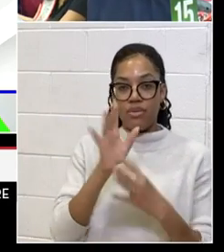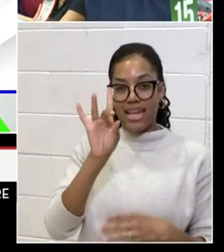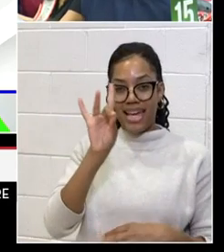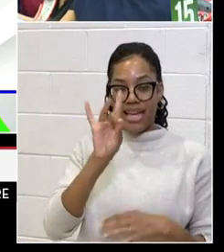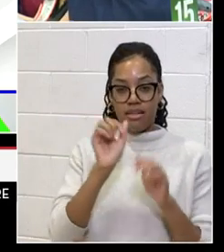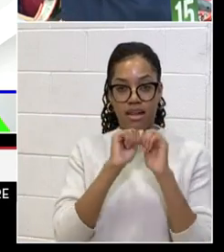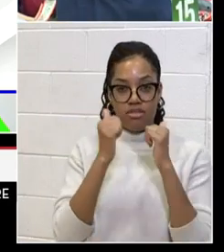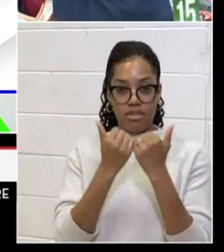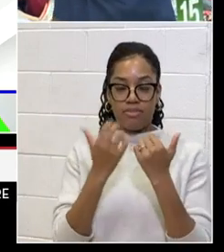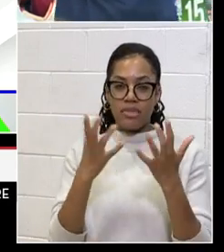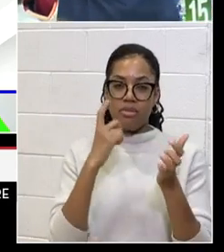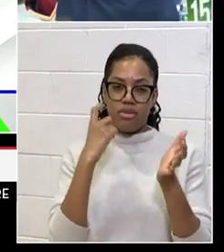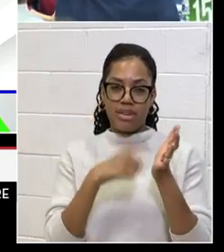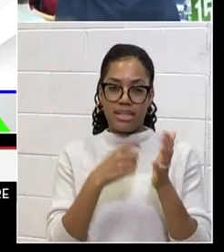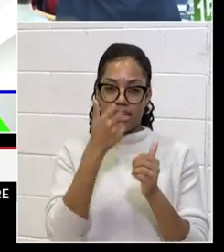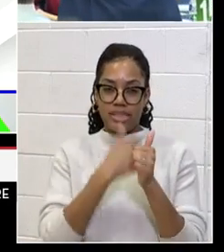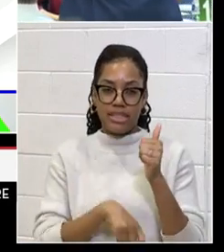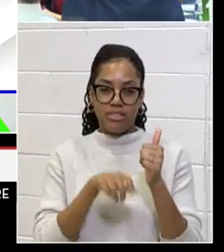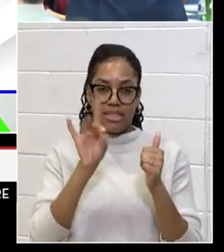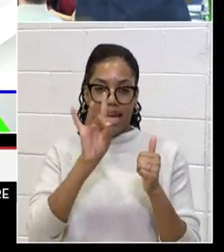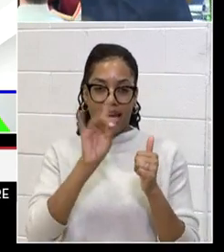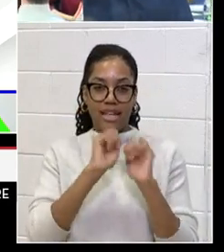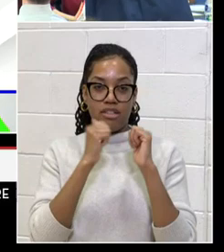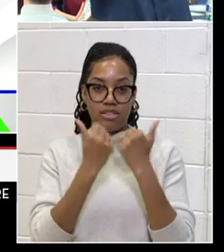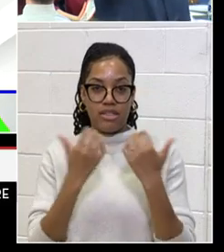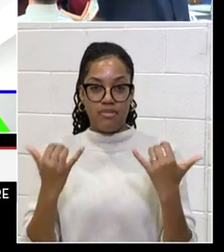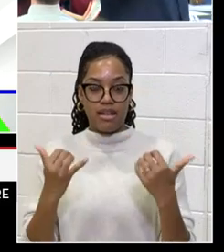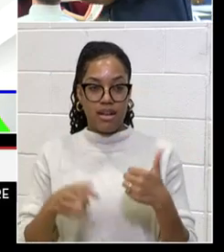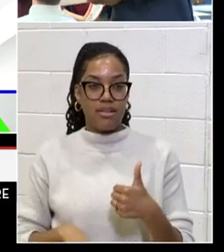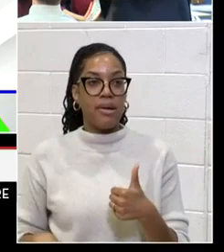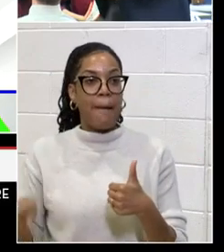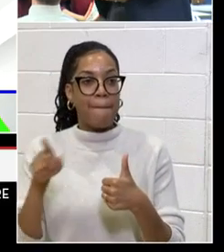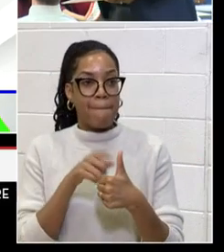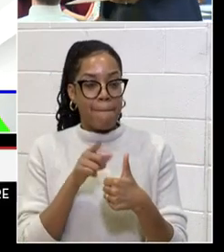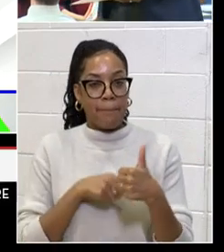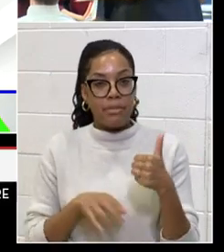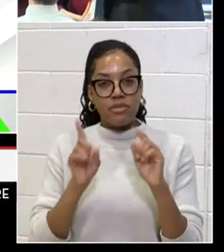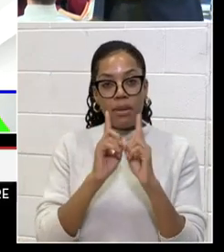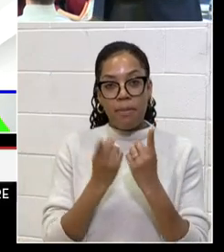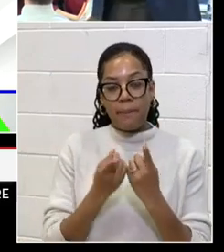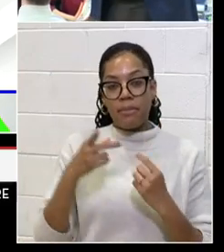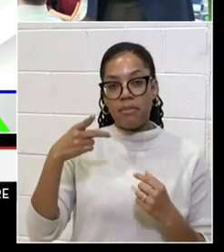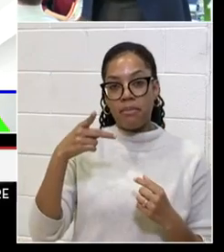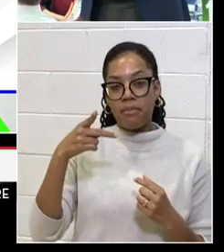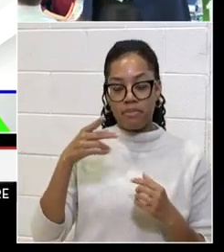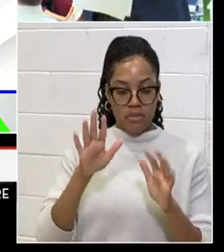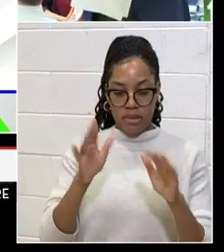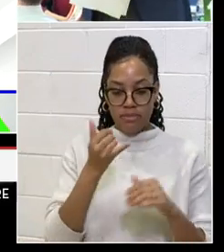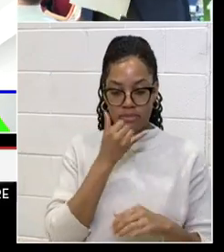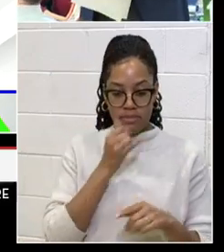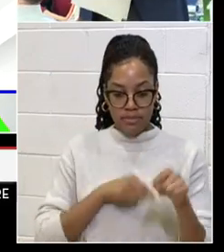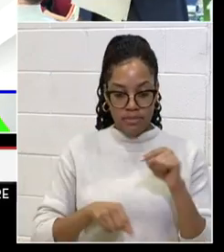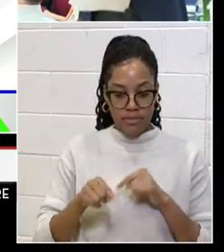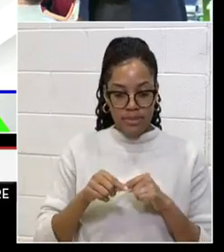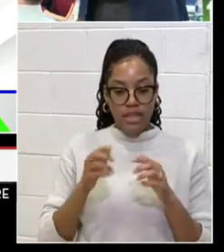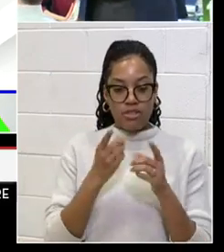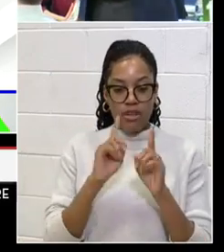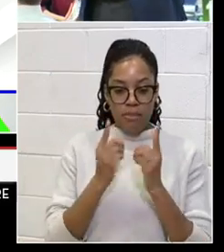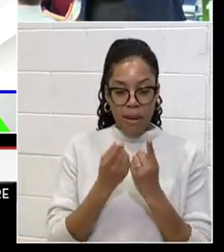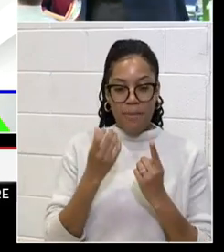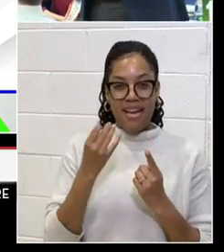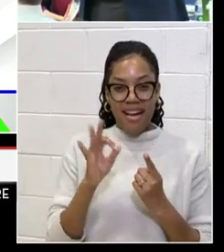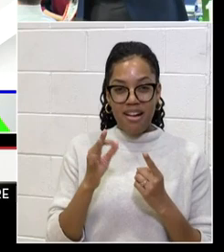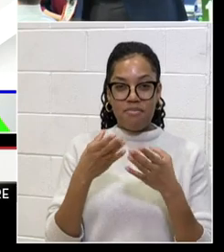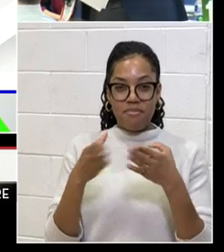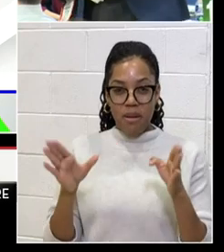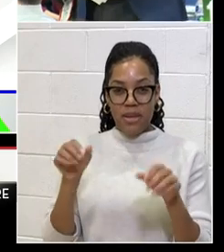And I'd like to recognize those 8 agencies right now, starting with the Department of the Department of Public Works, not you,